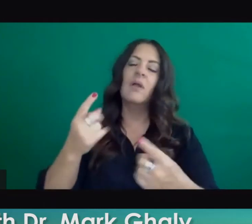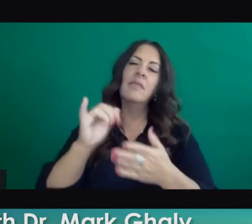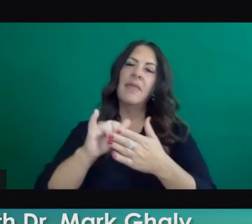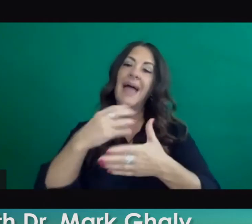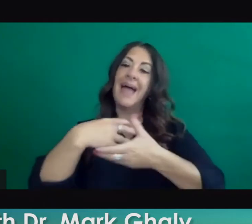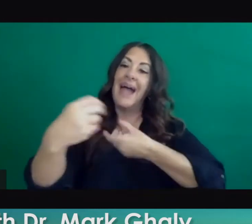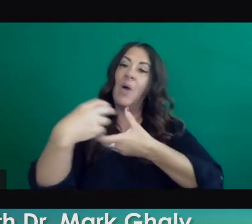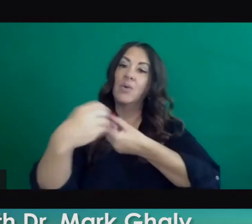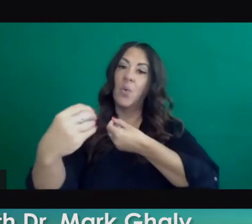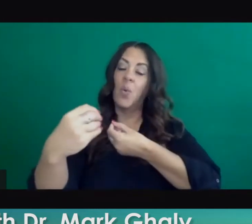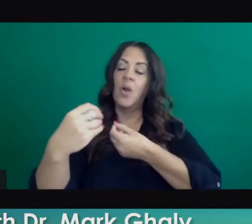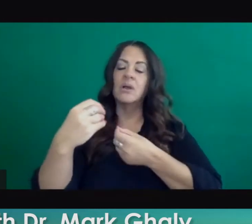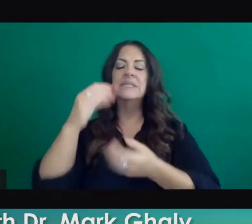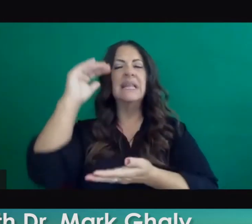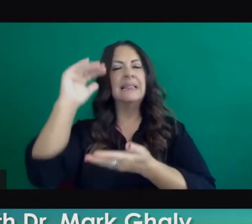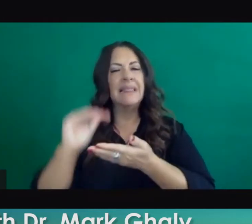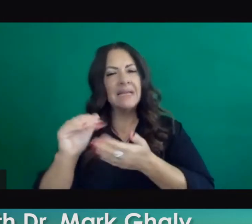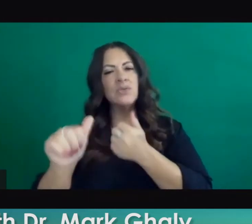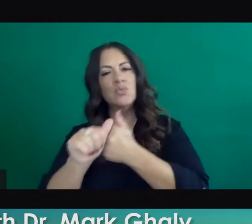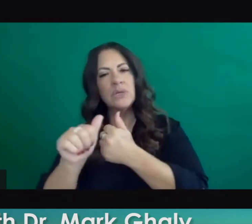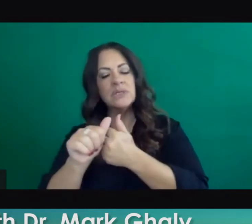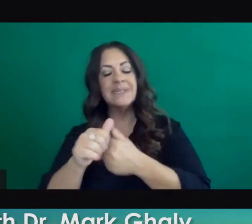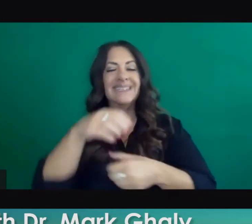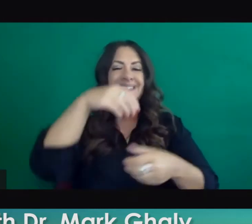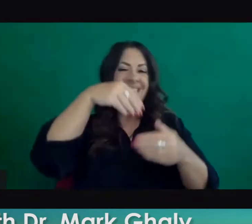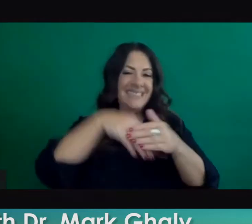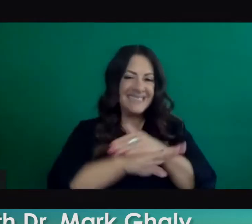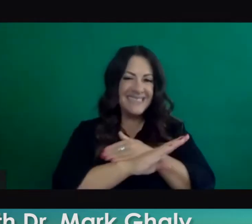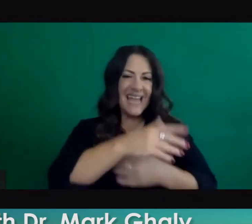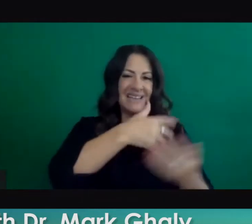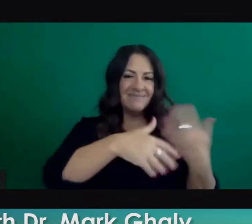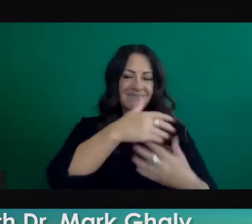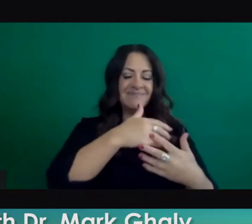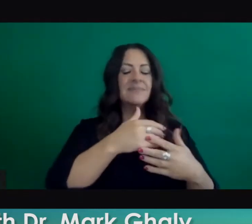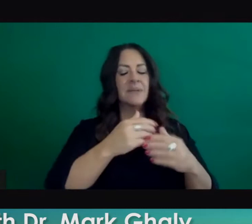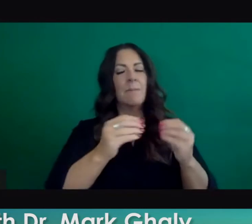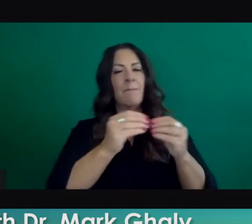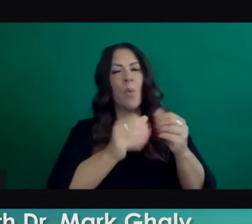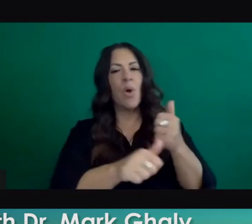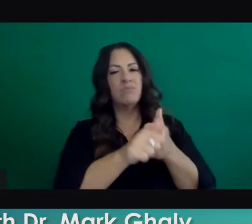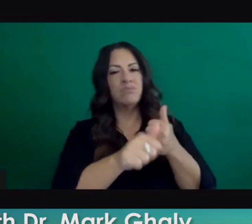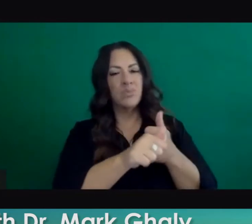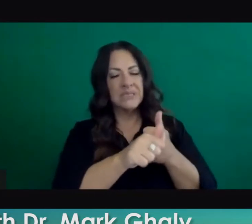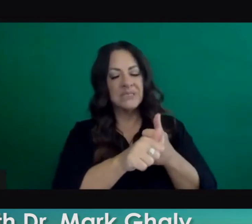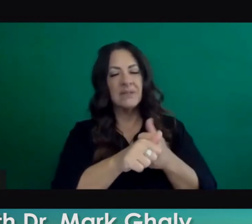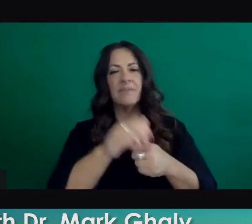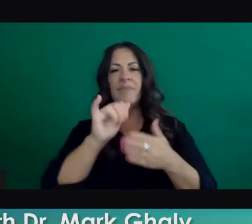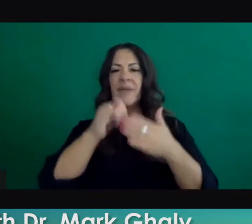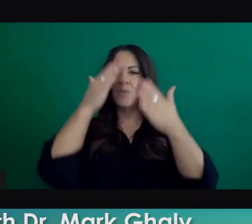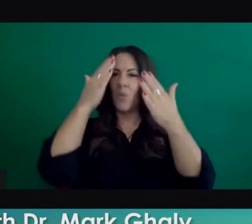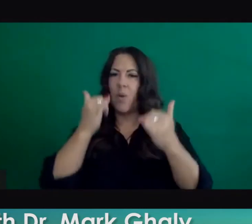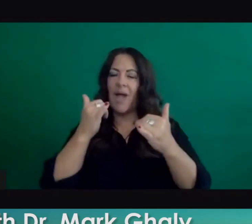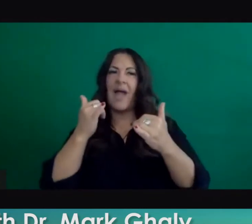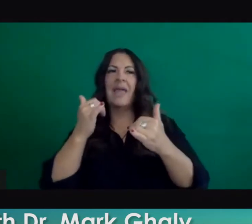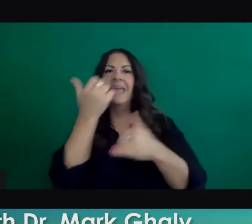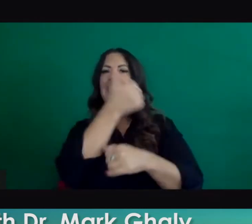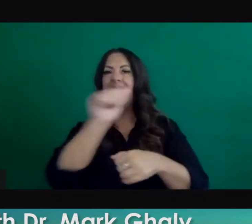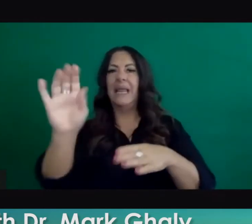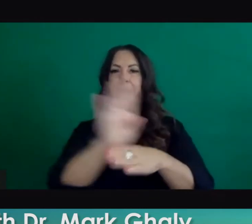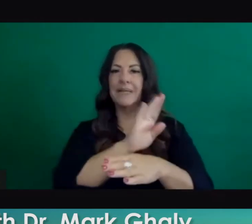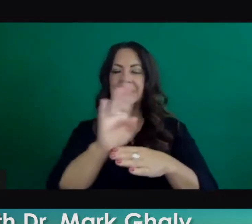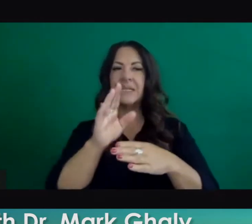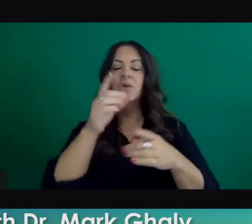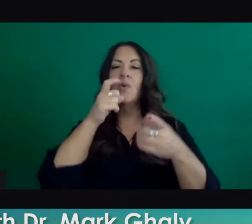outdoor is lower risk than indoor, and that's why indoor activities are done at lower levels of operations